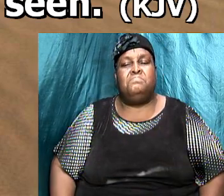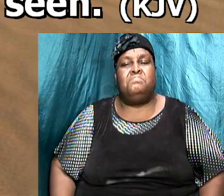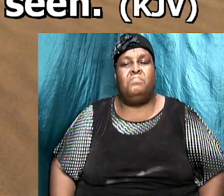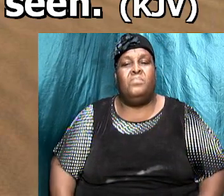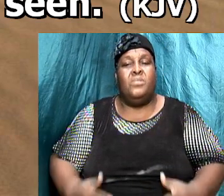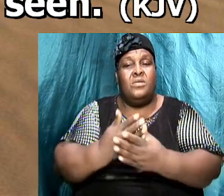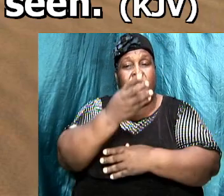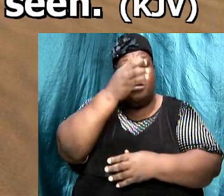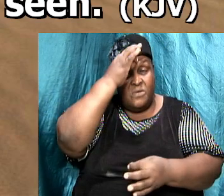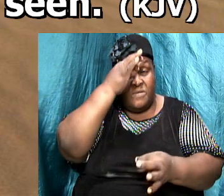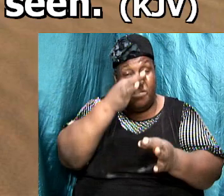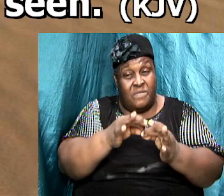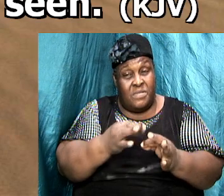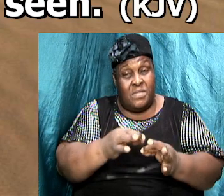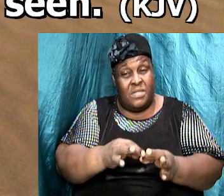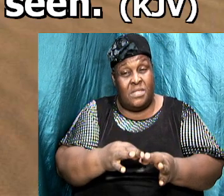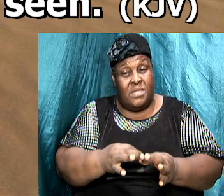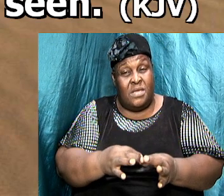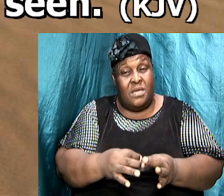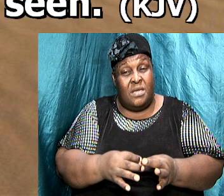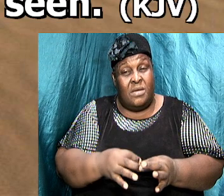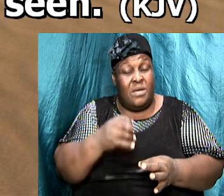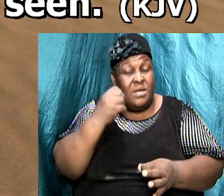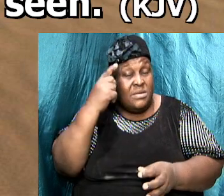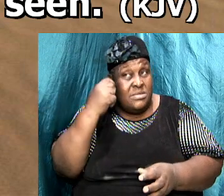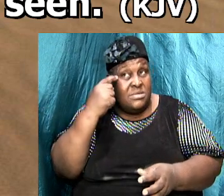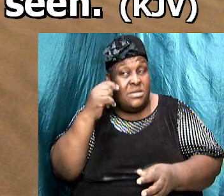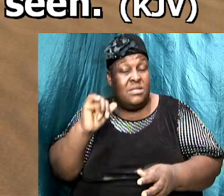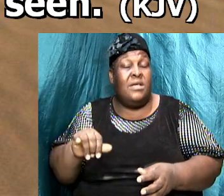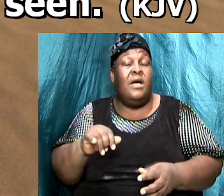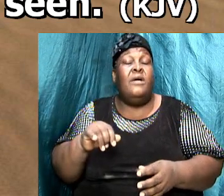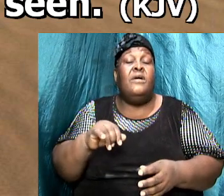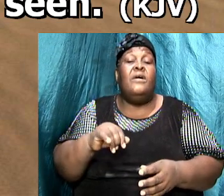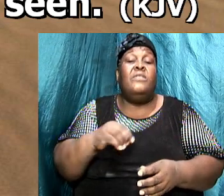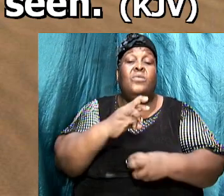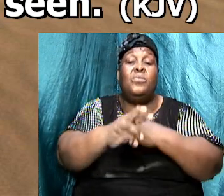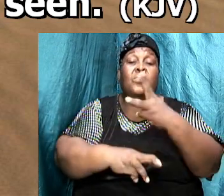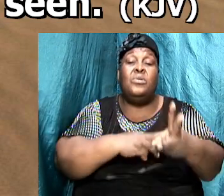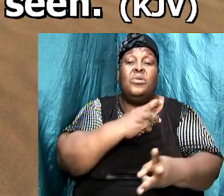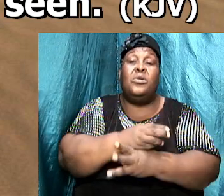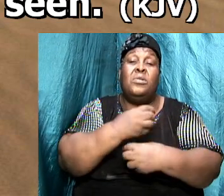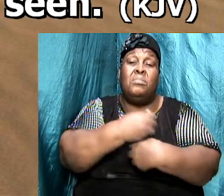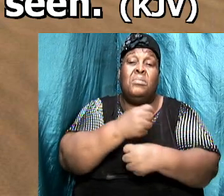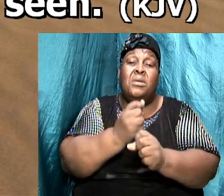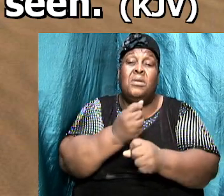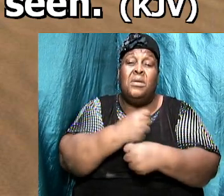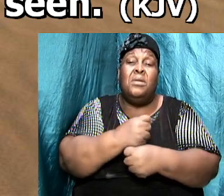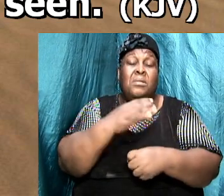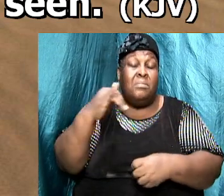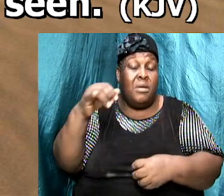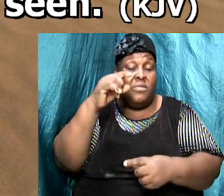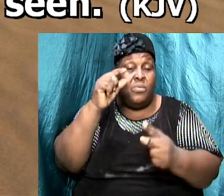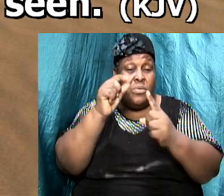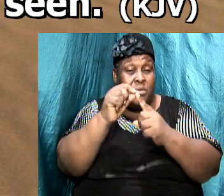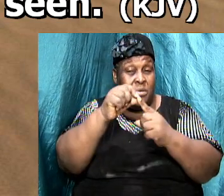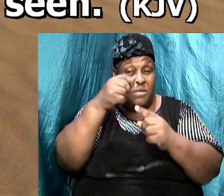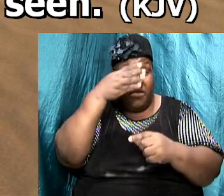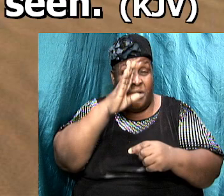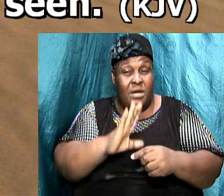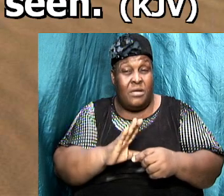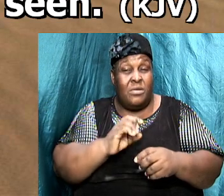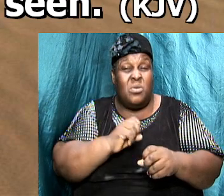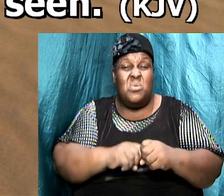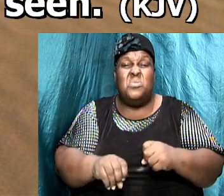Through faith, we understand that the worlds were formed by the word of God, so